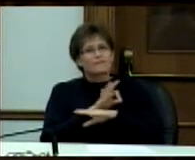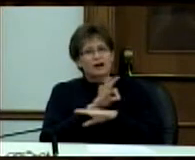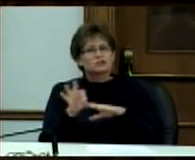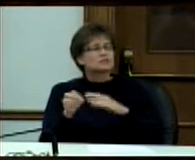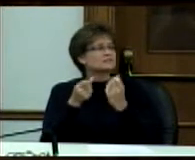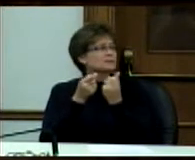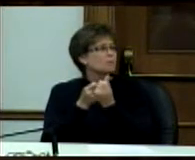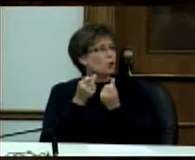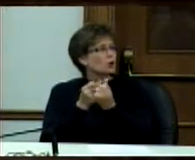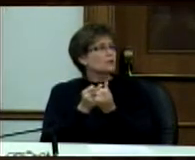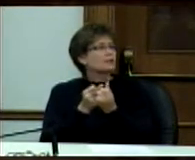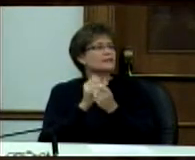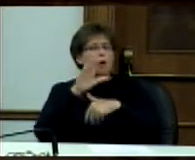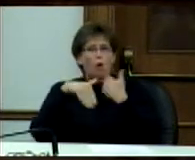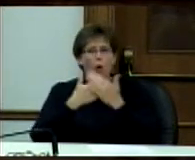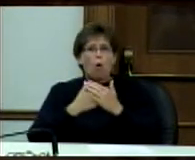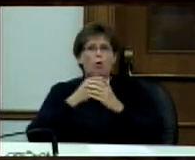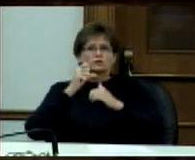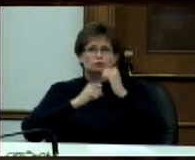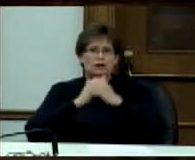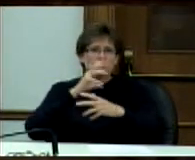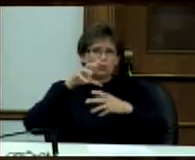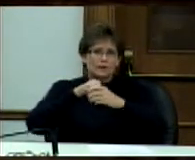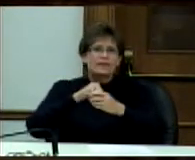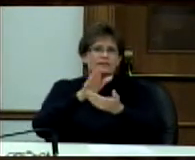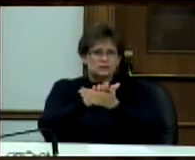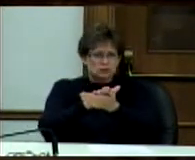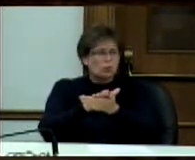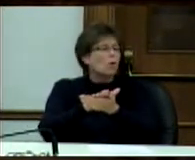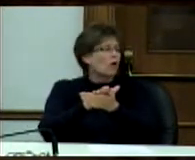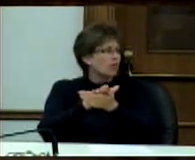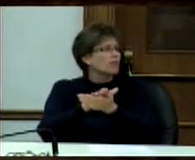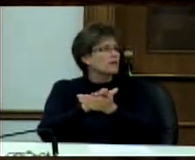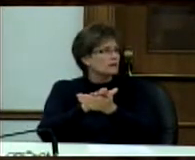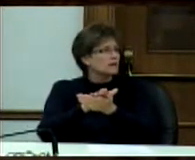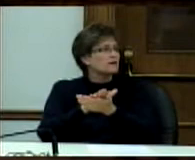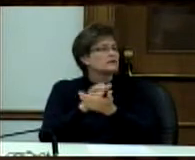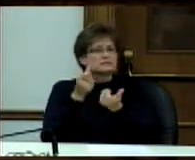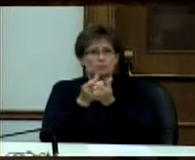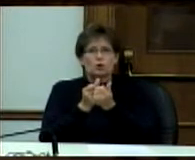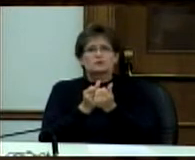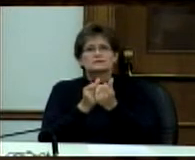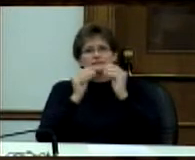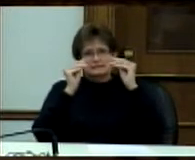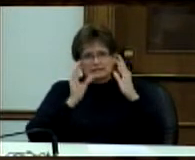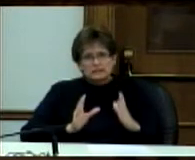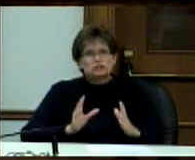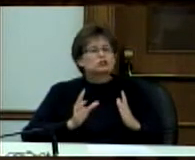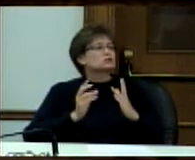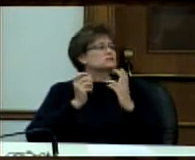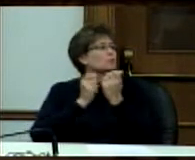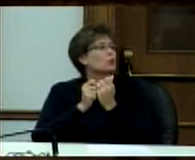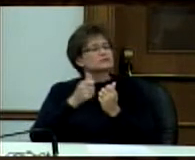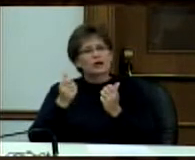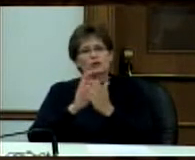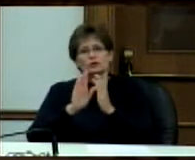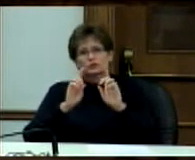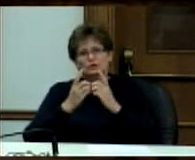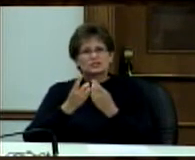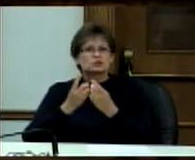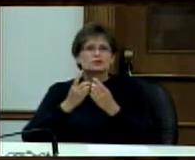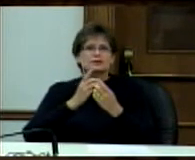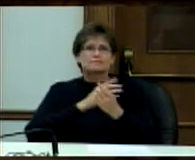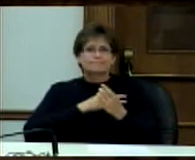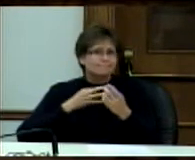would function in supporting our infrastructure that supports instruction as well as other